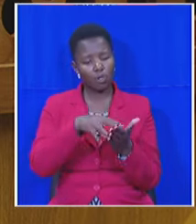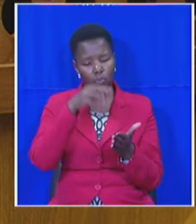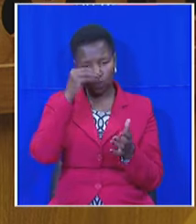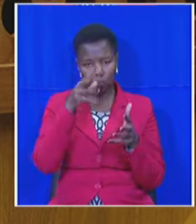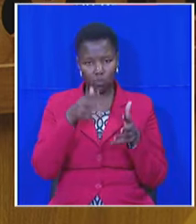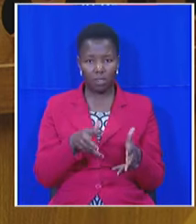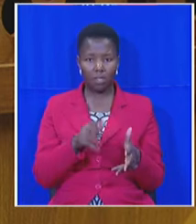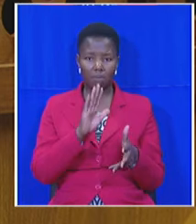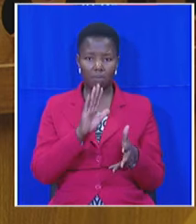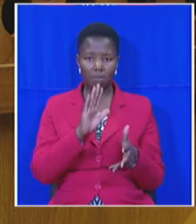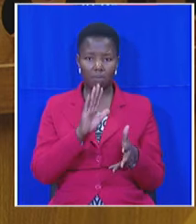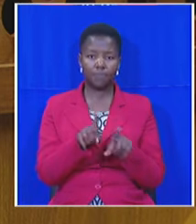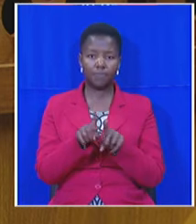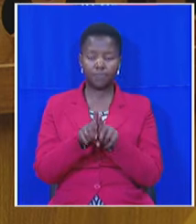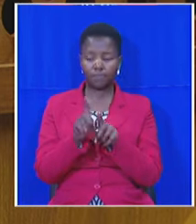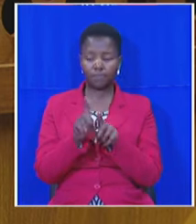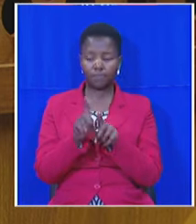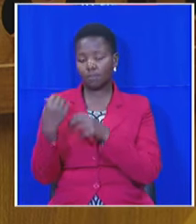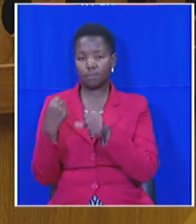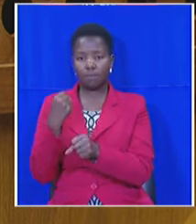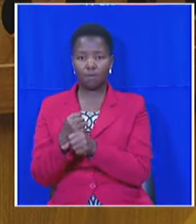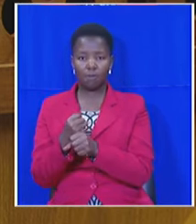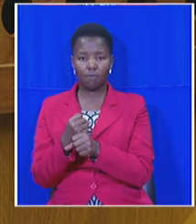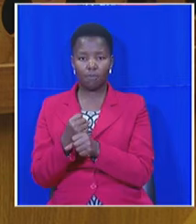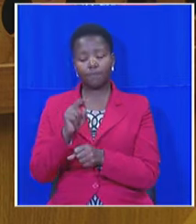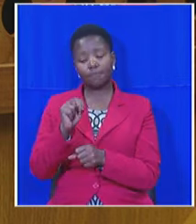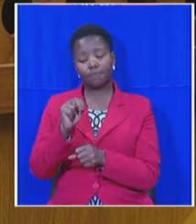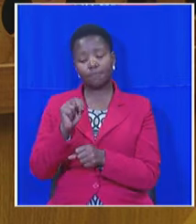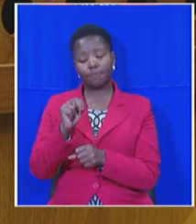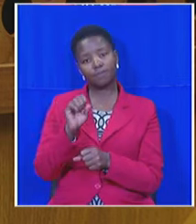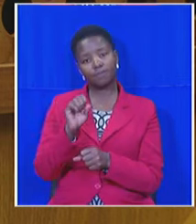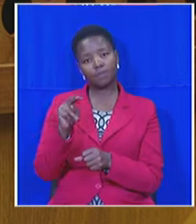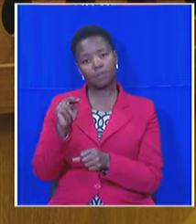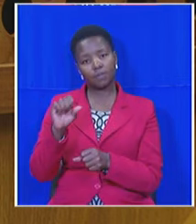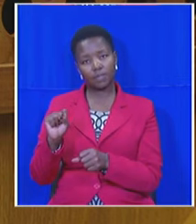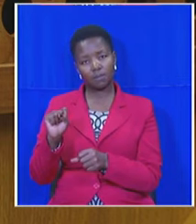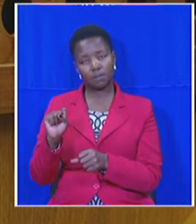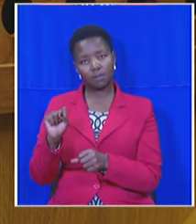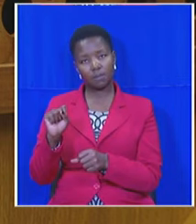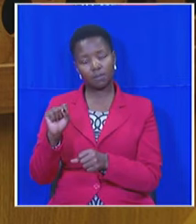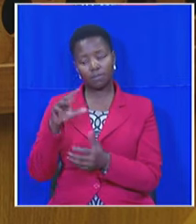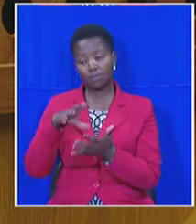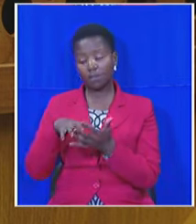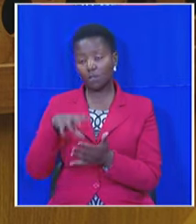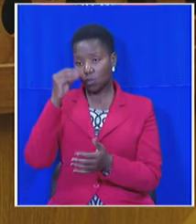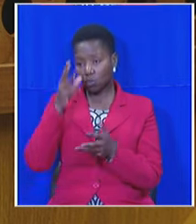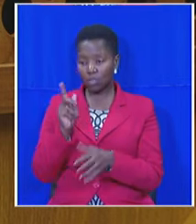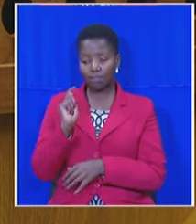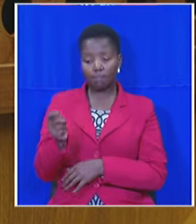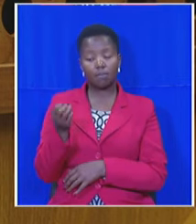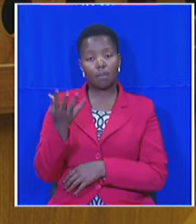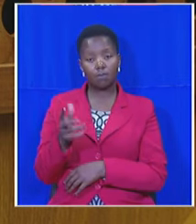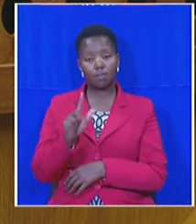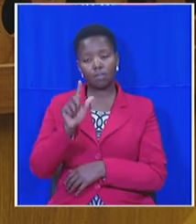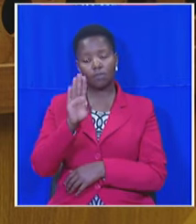NSFAS, like last year for NSFAS and poor students we allocated 7